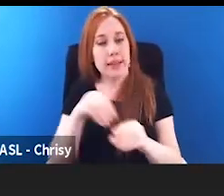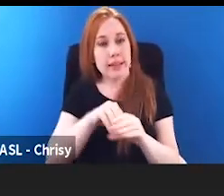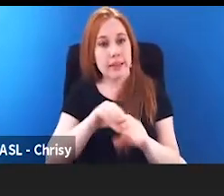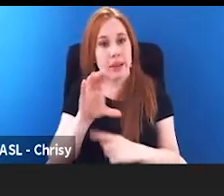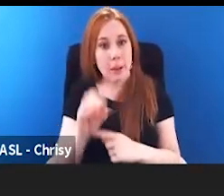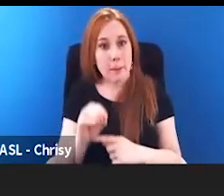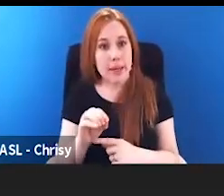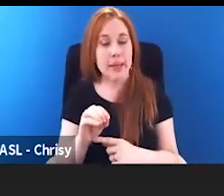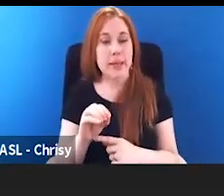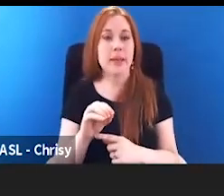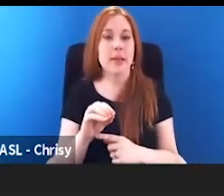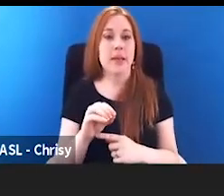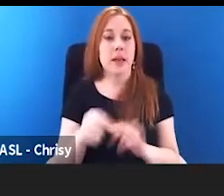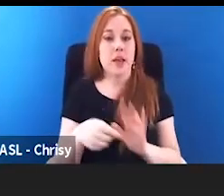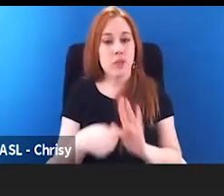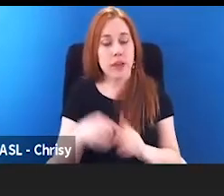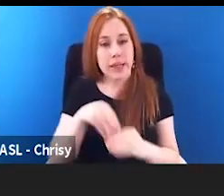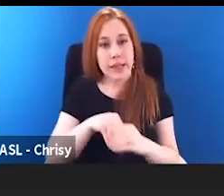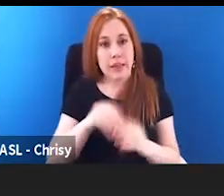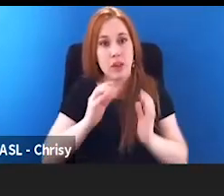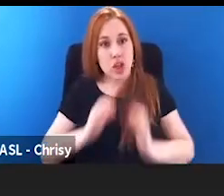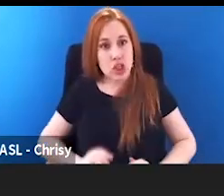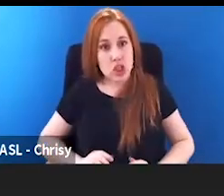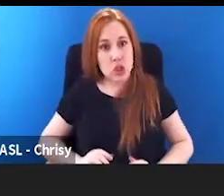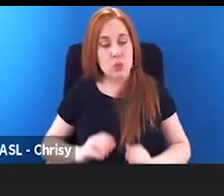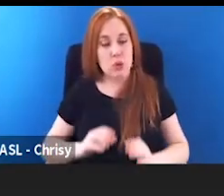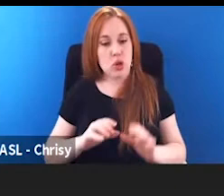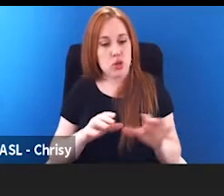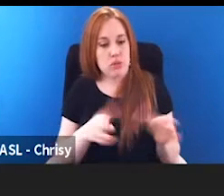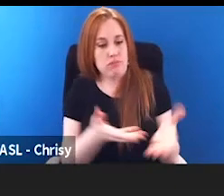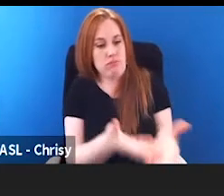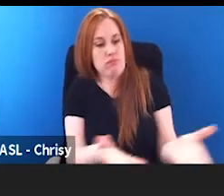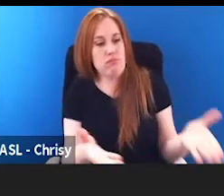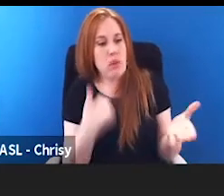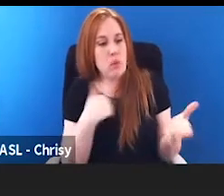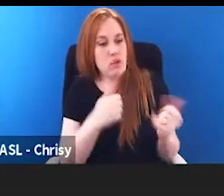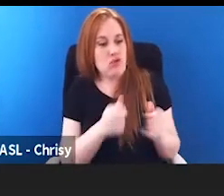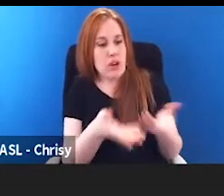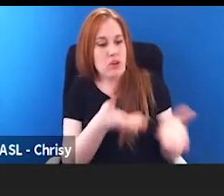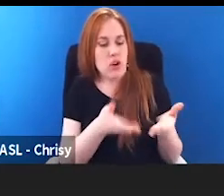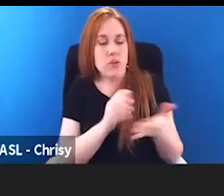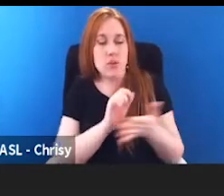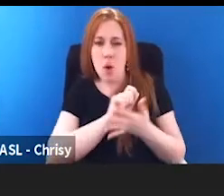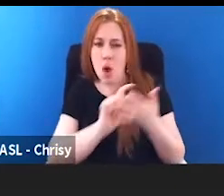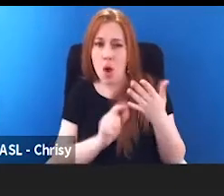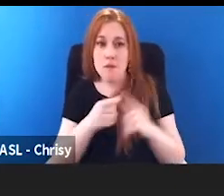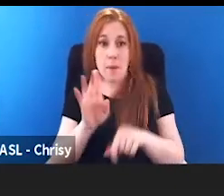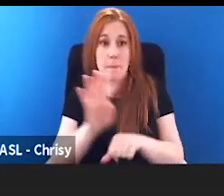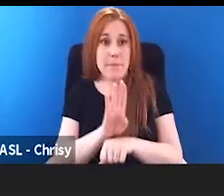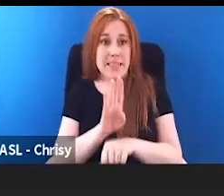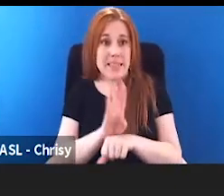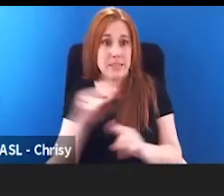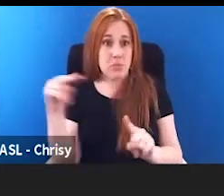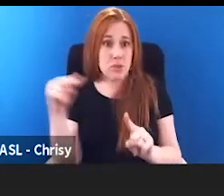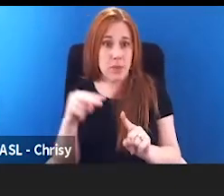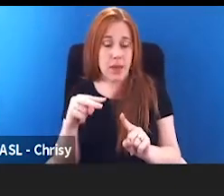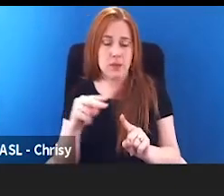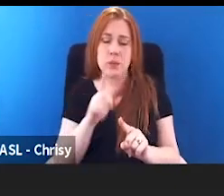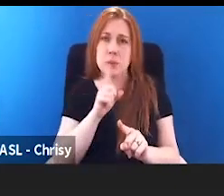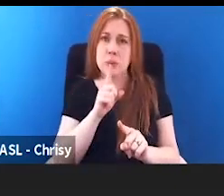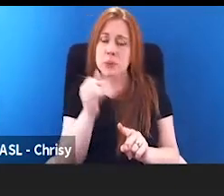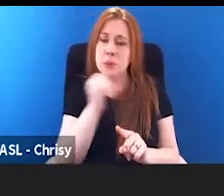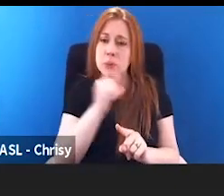reflected within the consumer base that we're trying to serve. So all of those things, I think, from a business standpoint, are wickedly